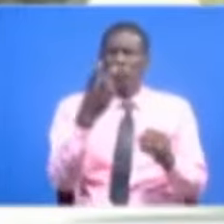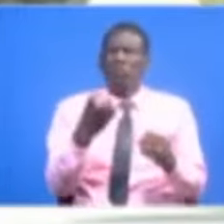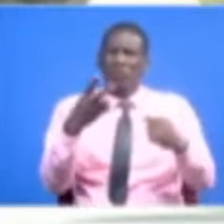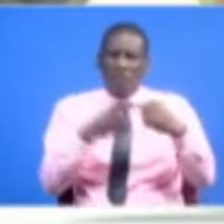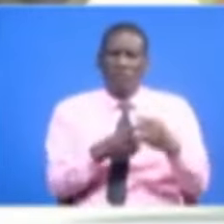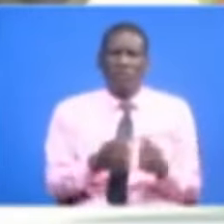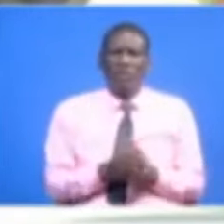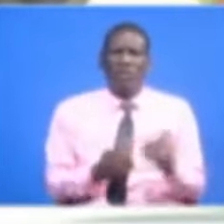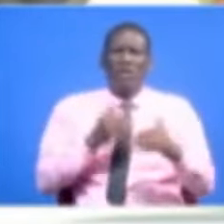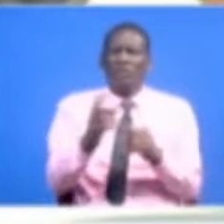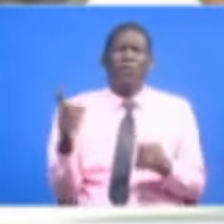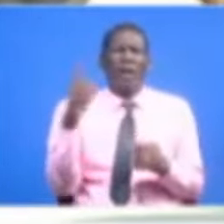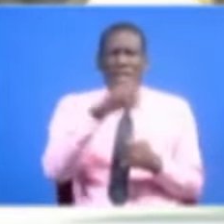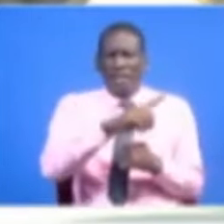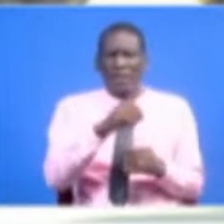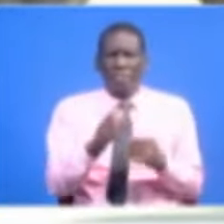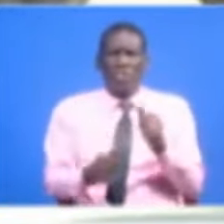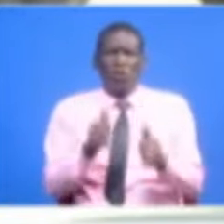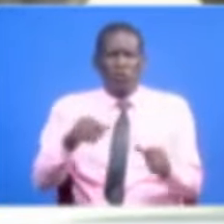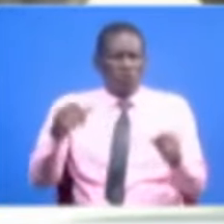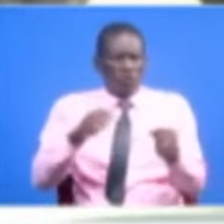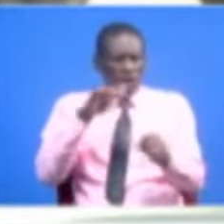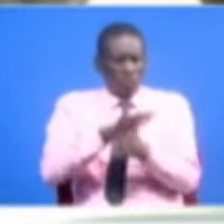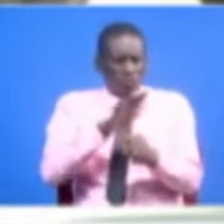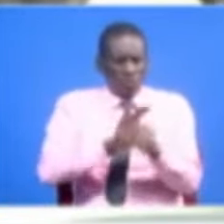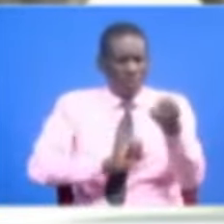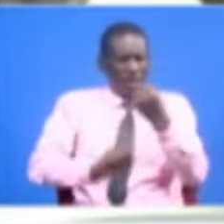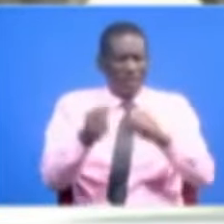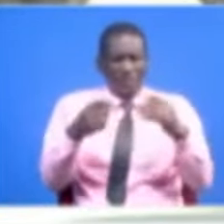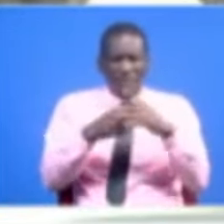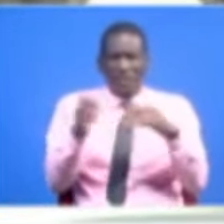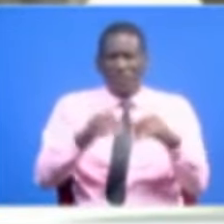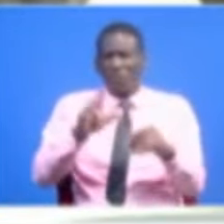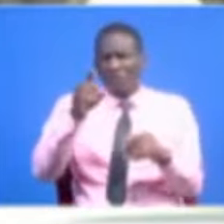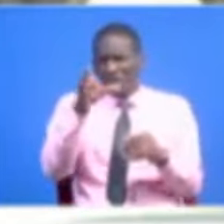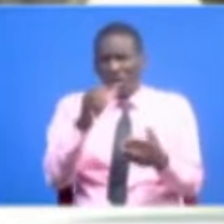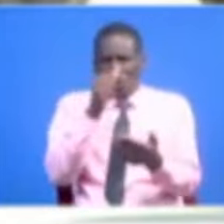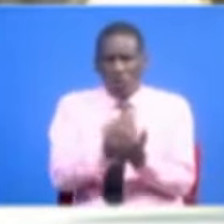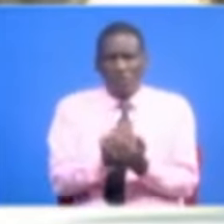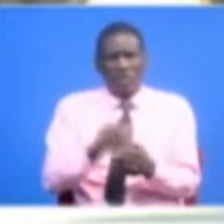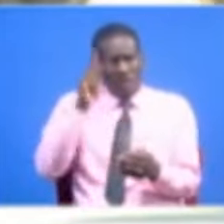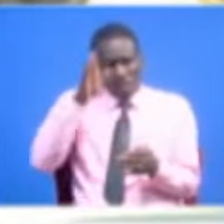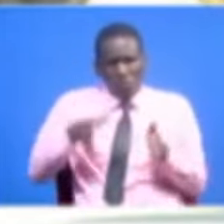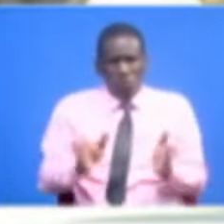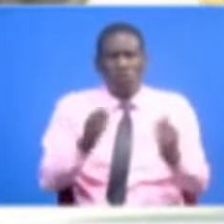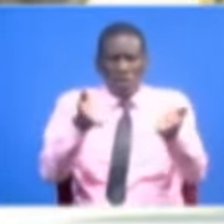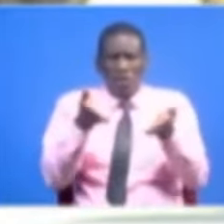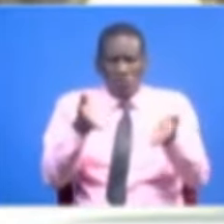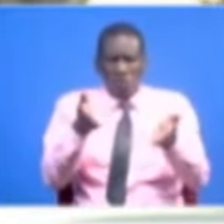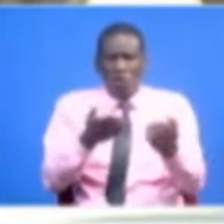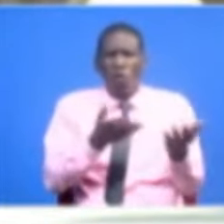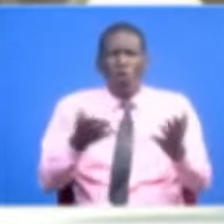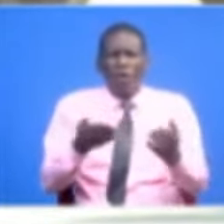2027. Following a day that has been full of activities, starting from the DCI headquarters along Kiambu Road to now, where